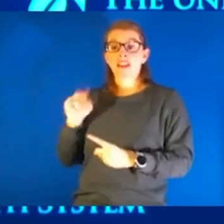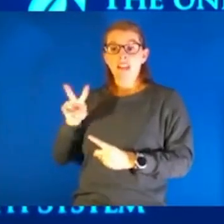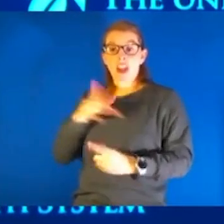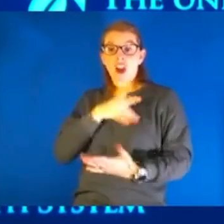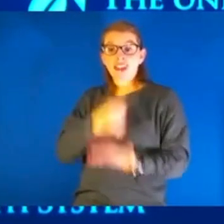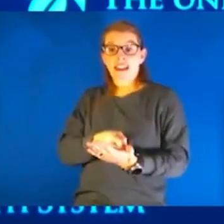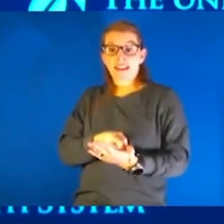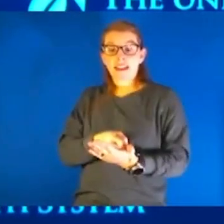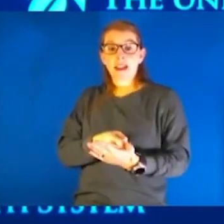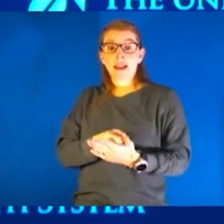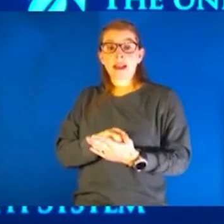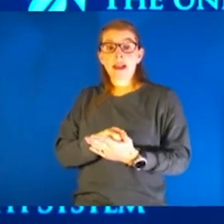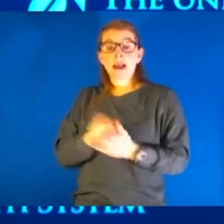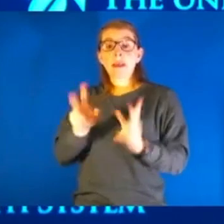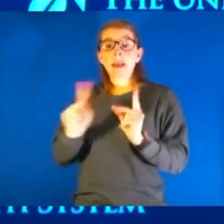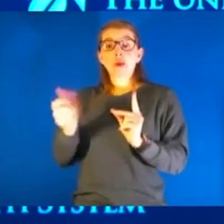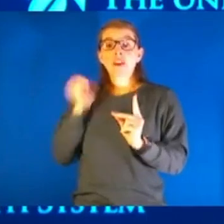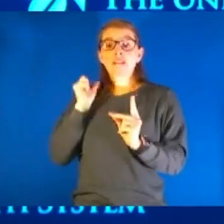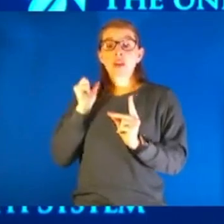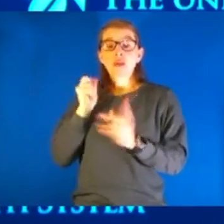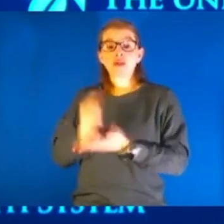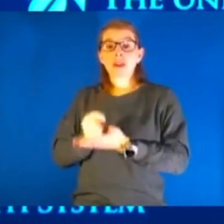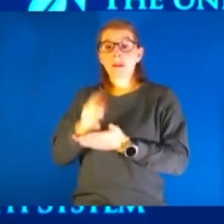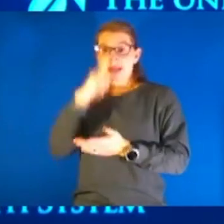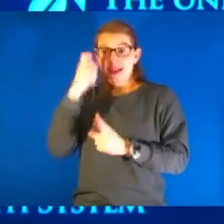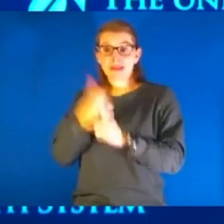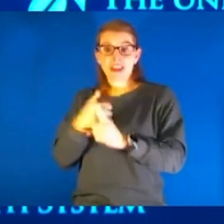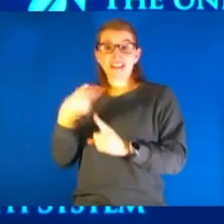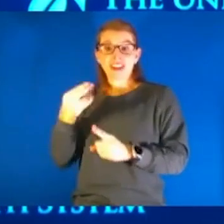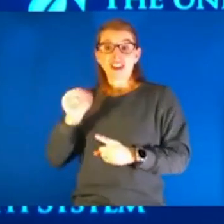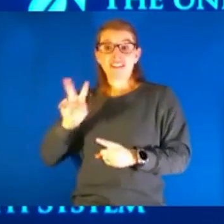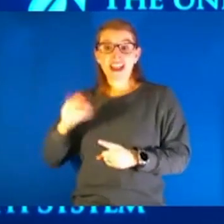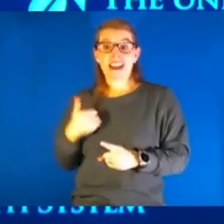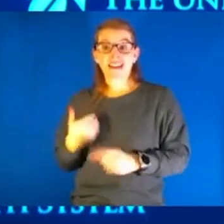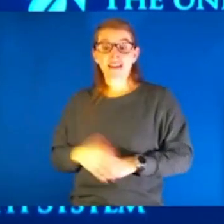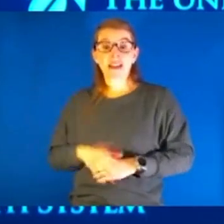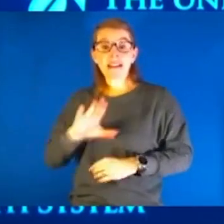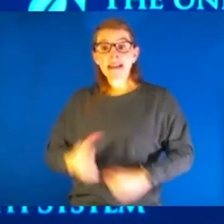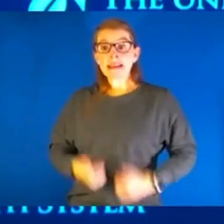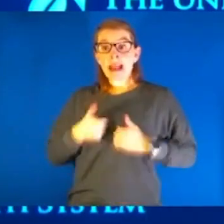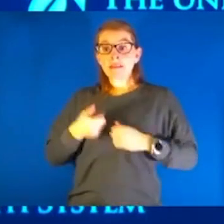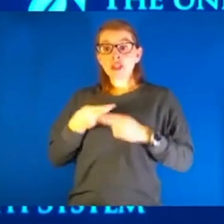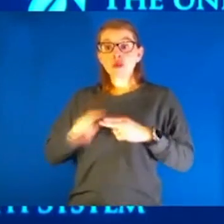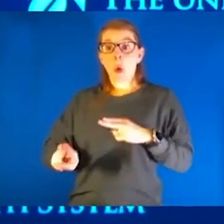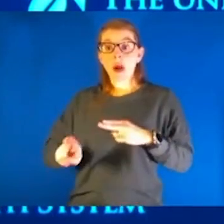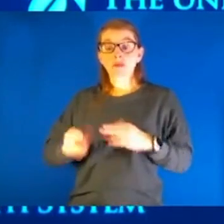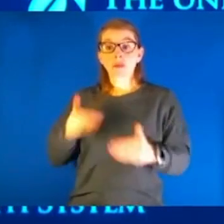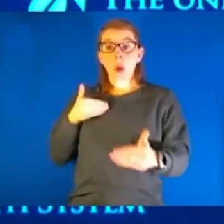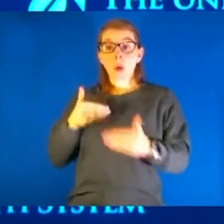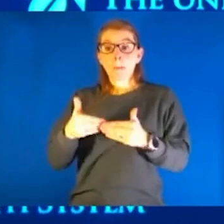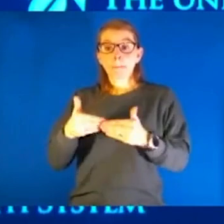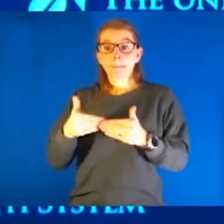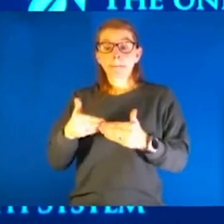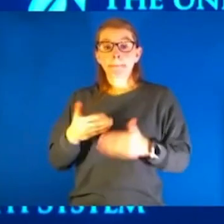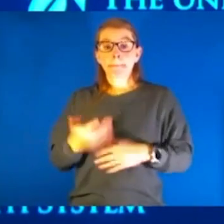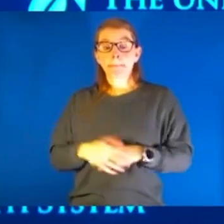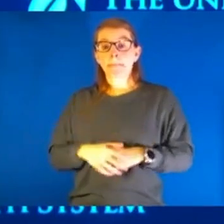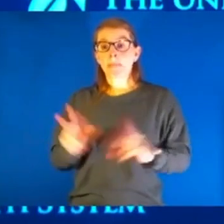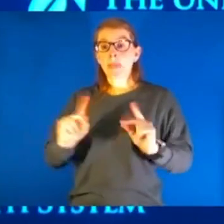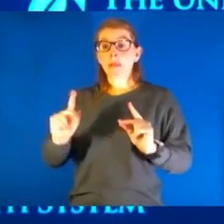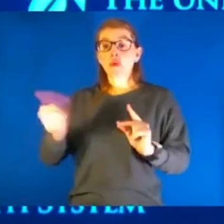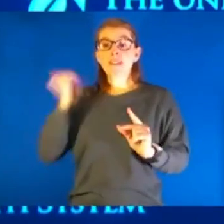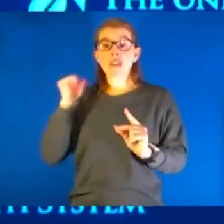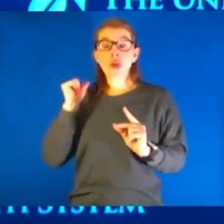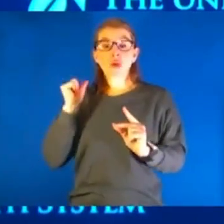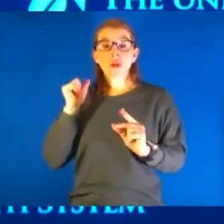people refused to treat him because he had HIV. And his life was shortened by people being refused, even people in the